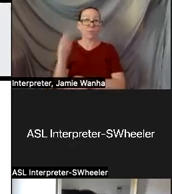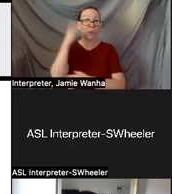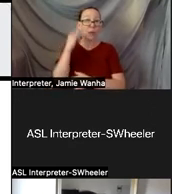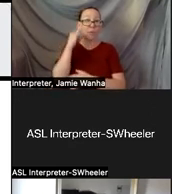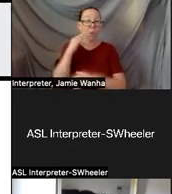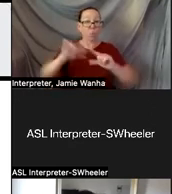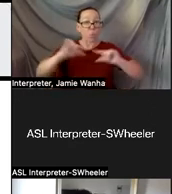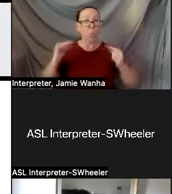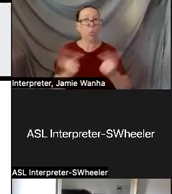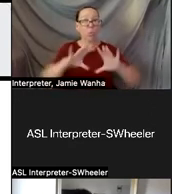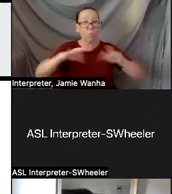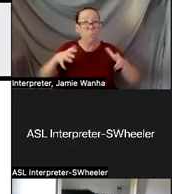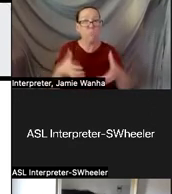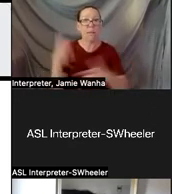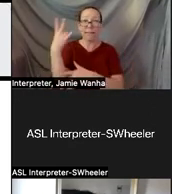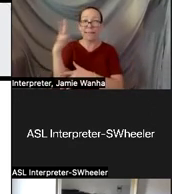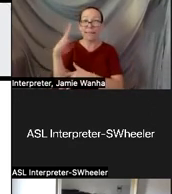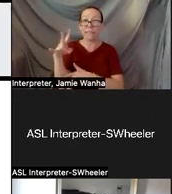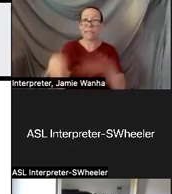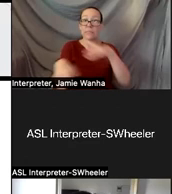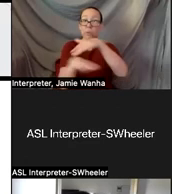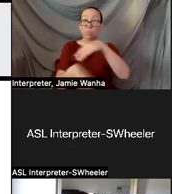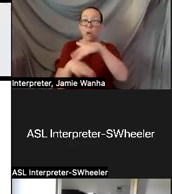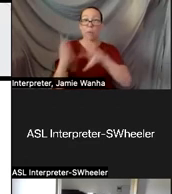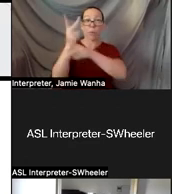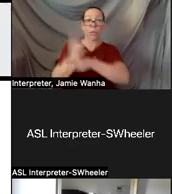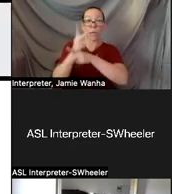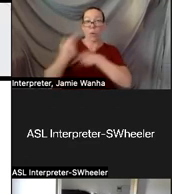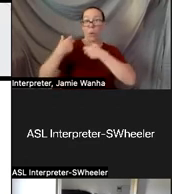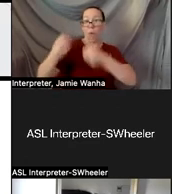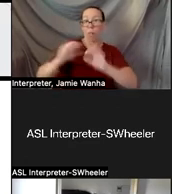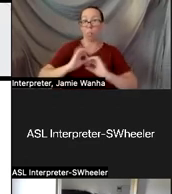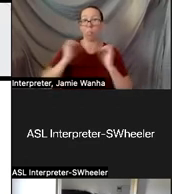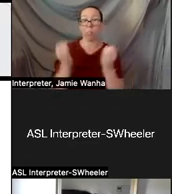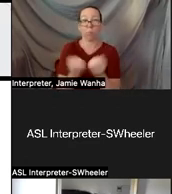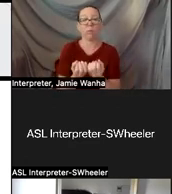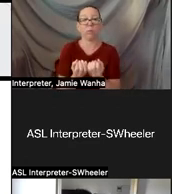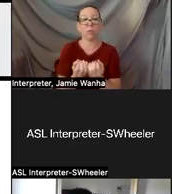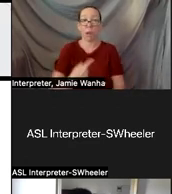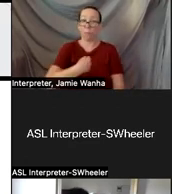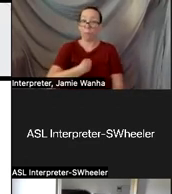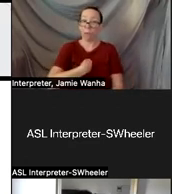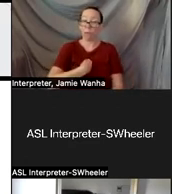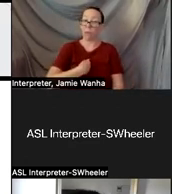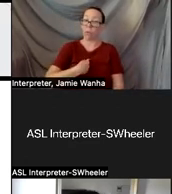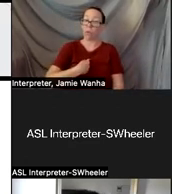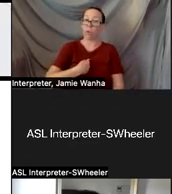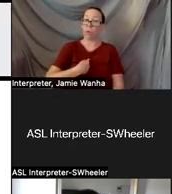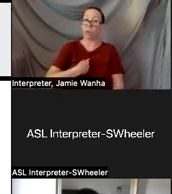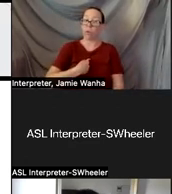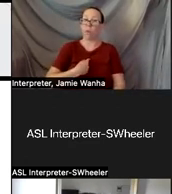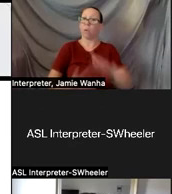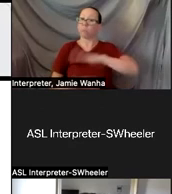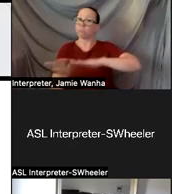of 17 primary care health organizations. And myself with my peer, we run the Emergency Preparedness